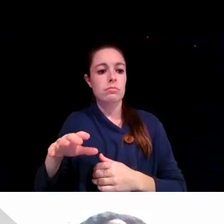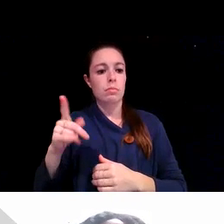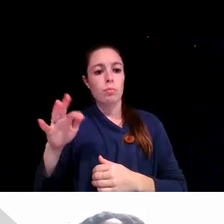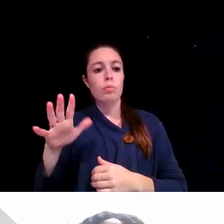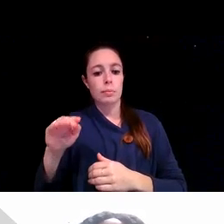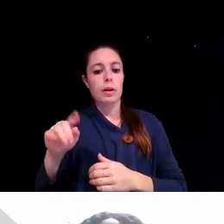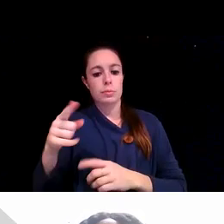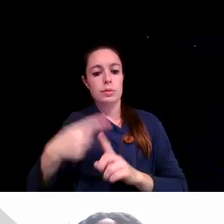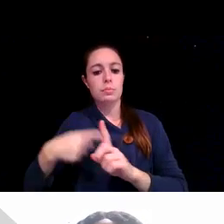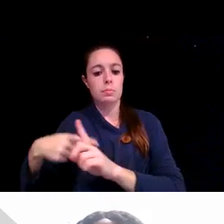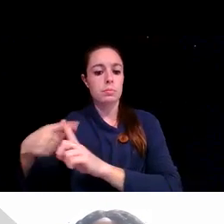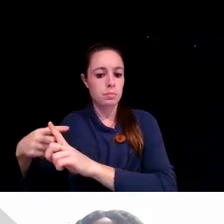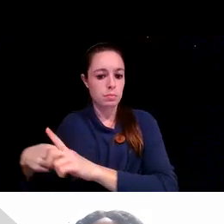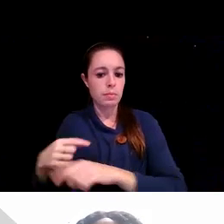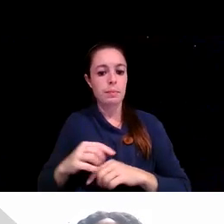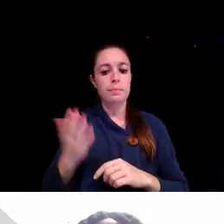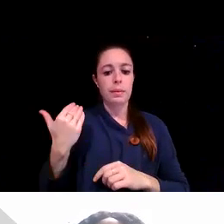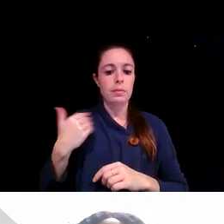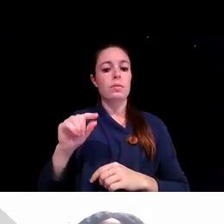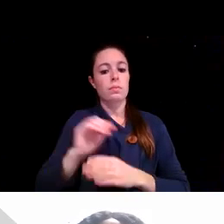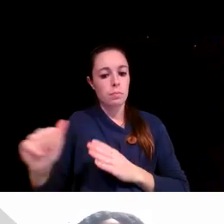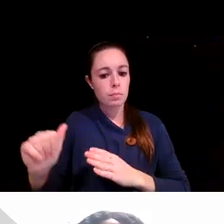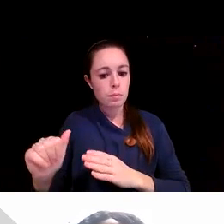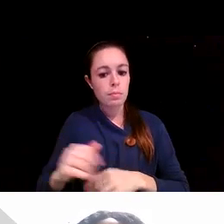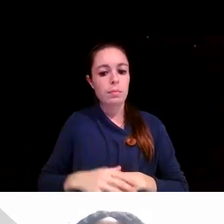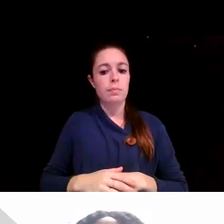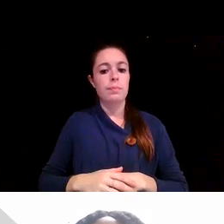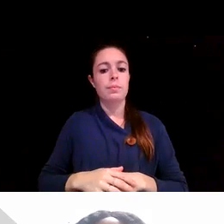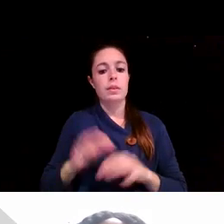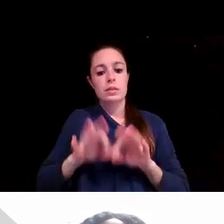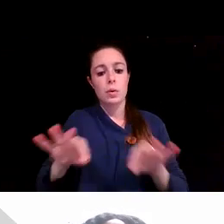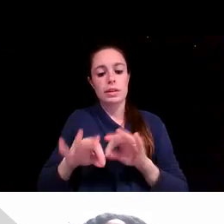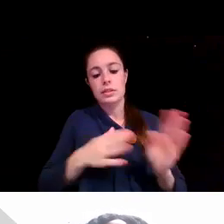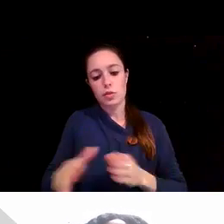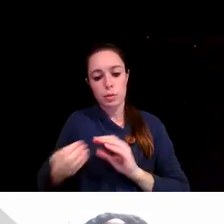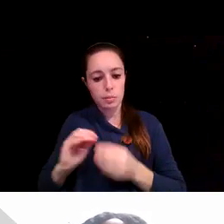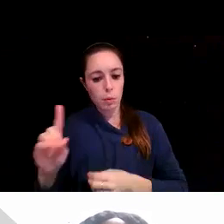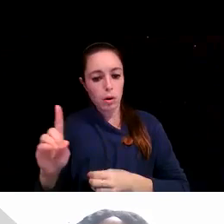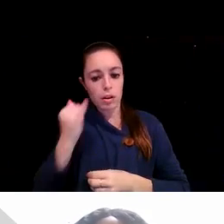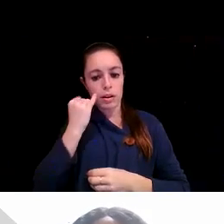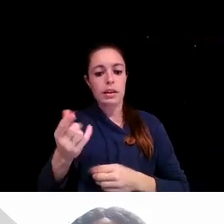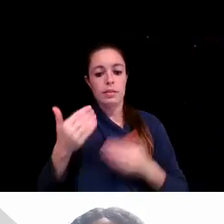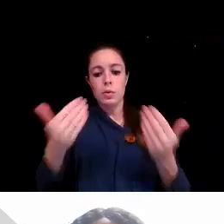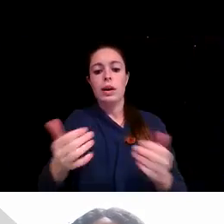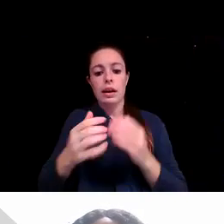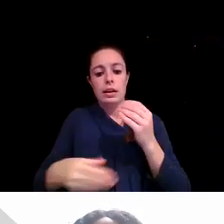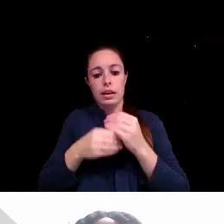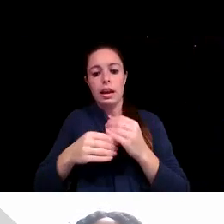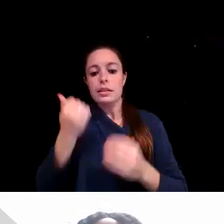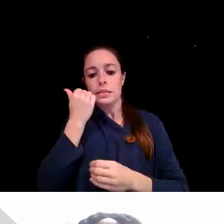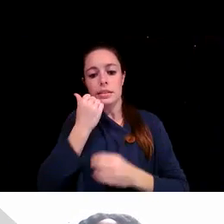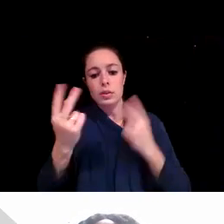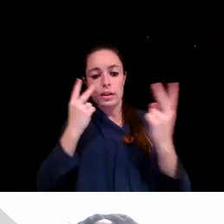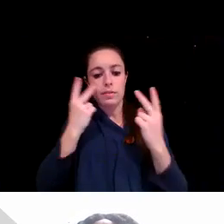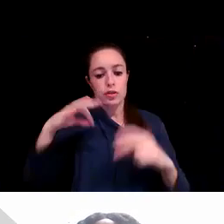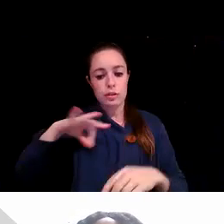$20 for medical coverage only under the Essential Plan 1. If you choose to add dental and vision to your benefits,